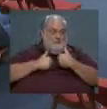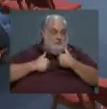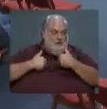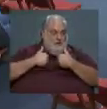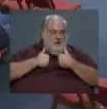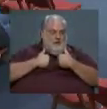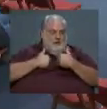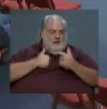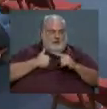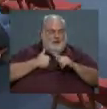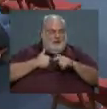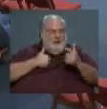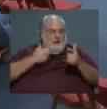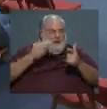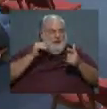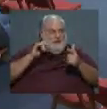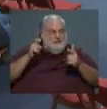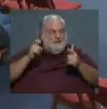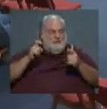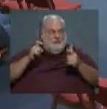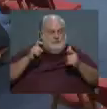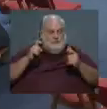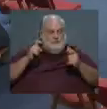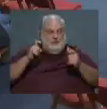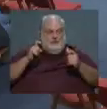Go ahead, Director Hendricks. I'm changing my vote to aye.